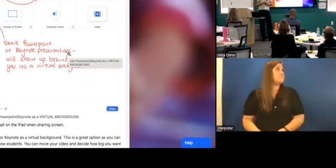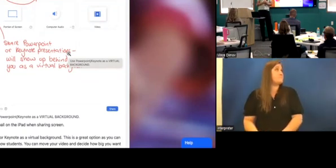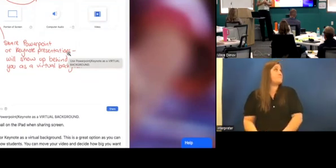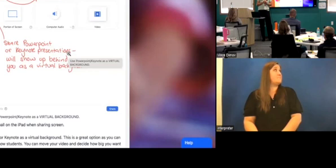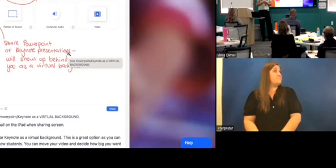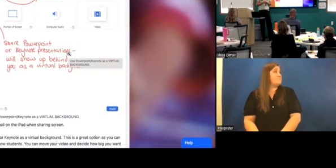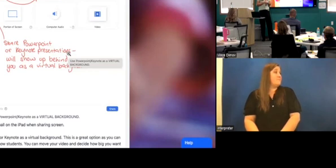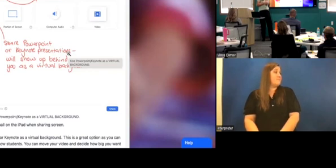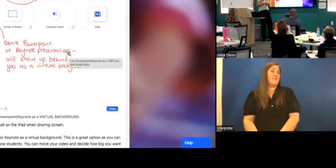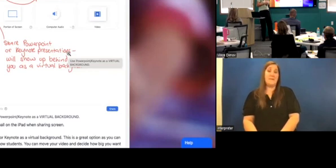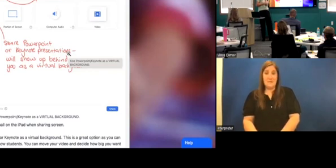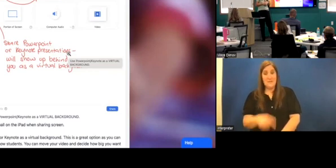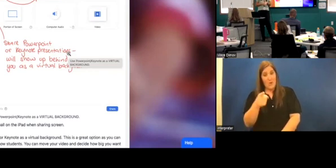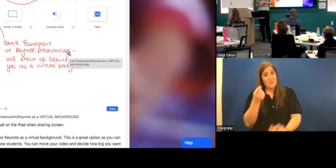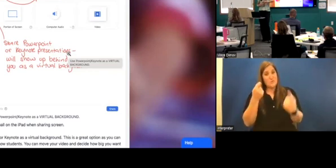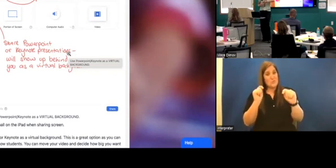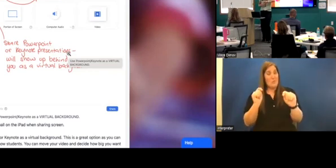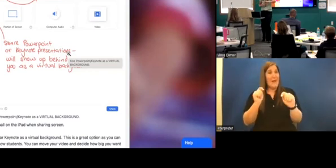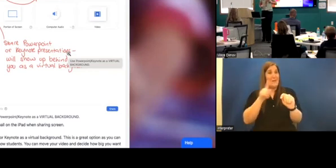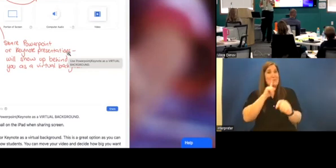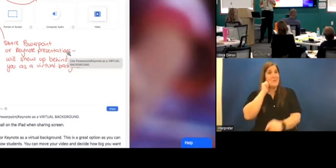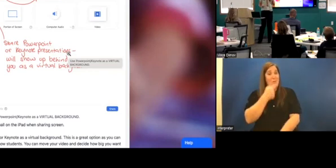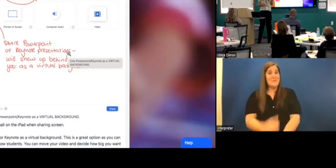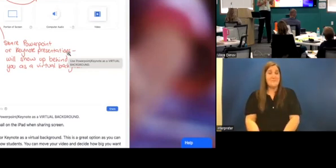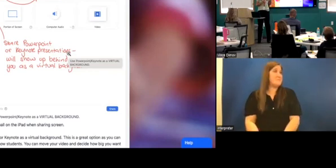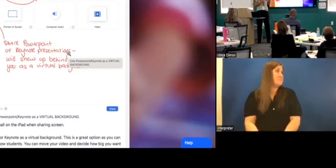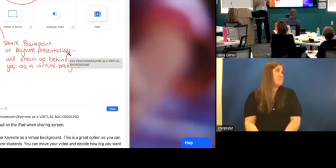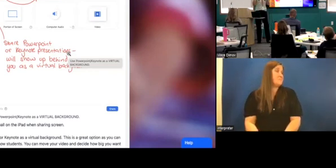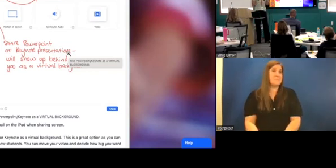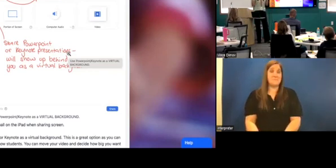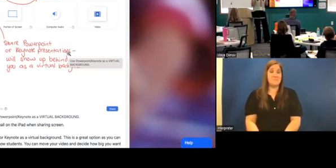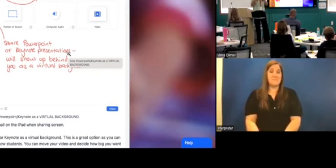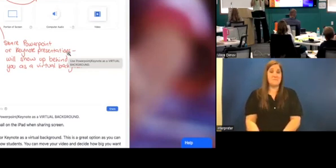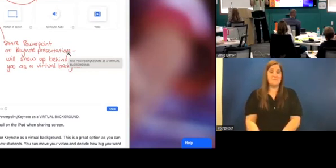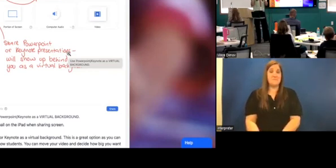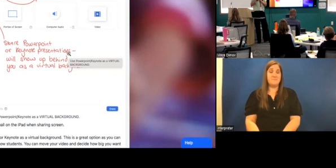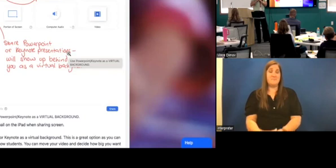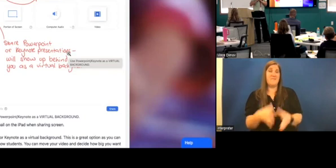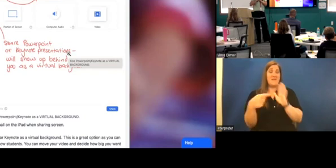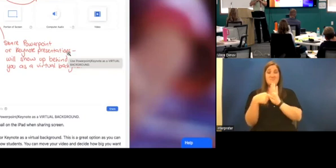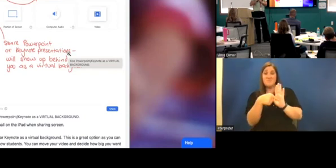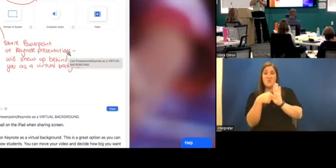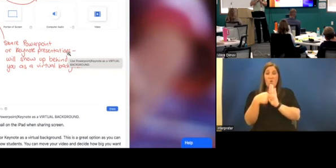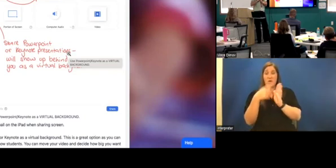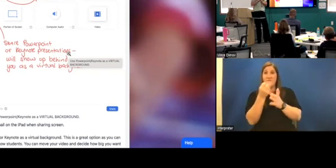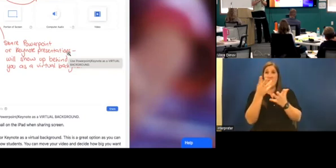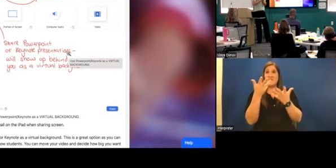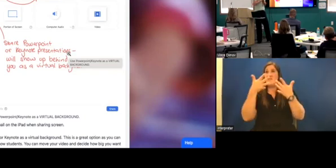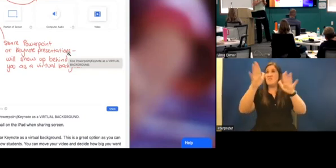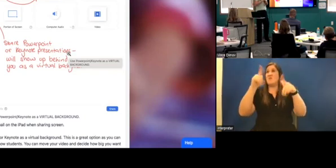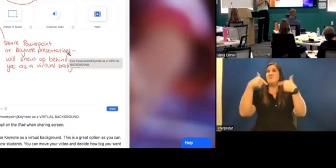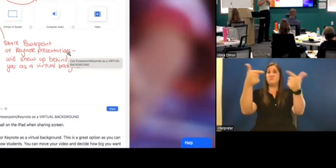cool. So you have to try it and I'll give you, I don't know, maybe I'll show you a few things and then let it just play and I can try to help answer questions. Does that